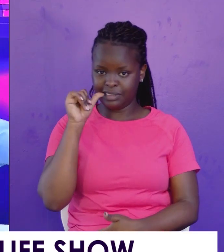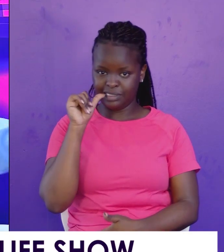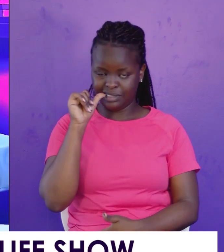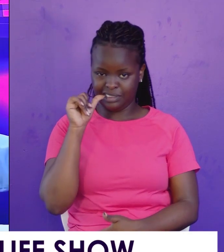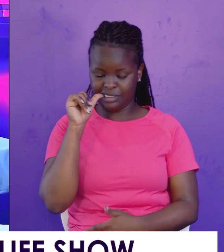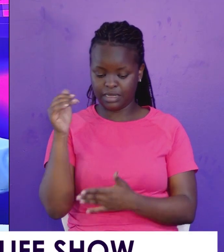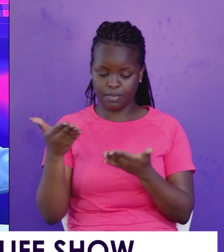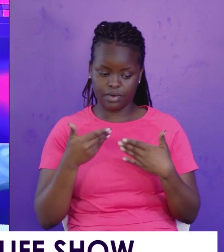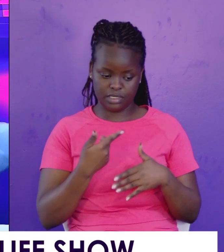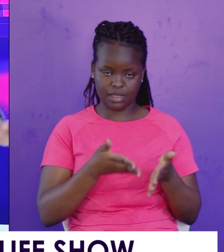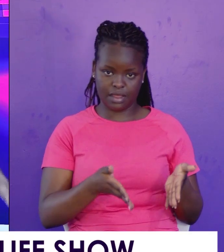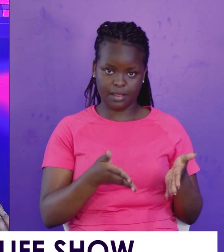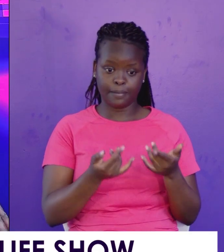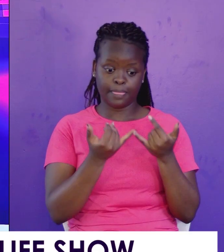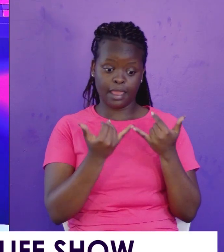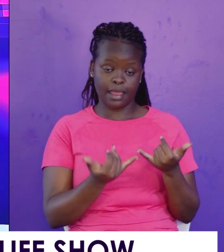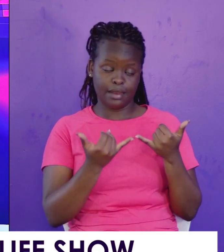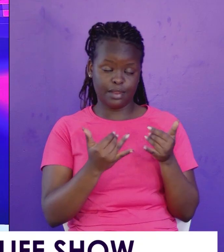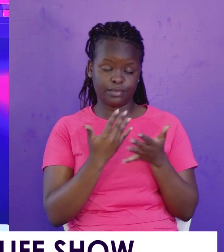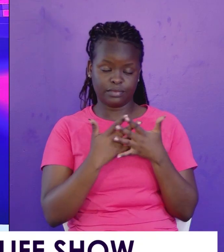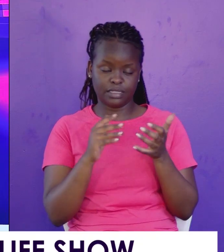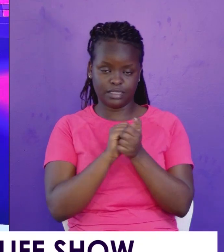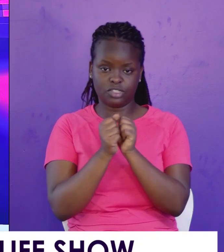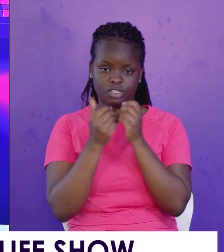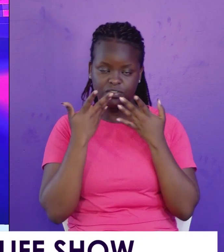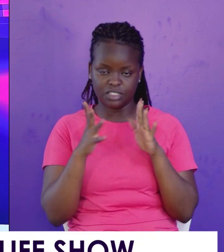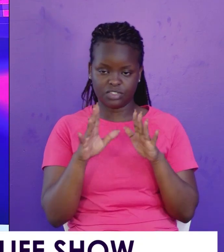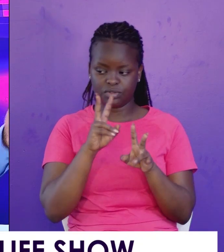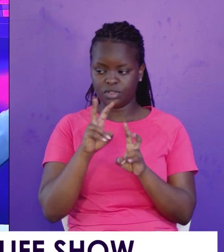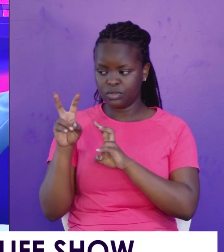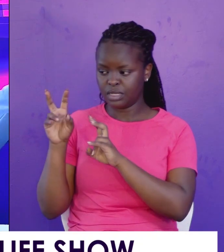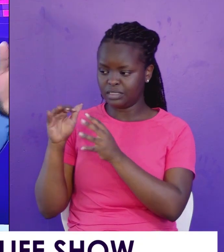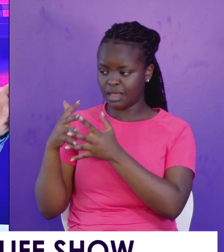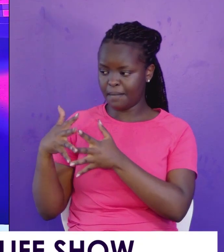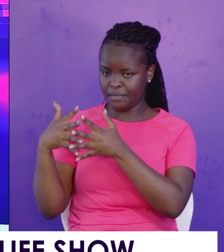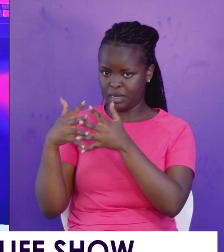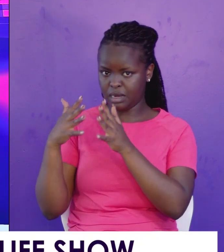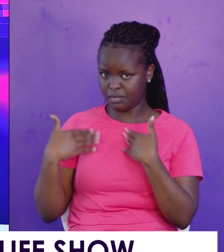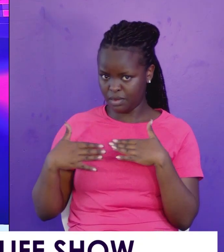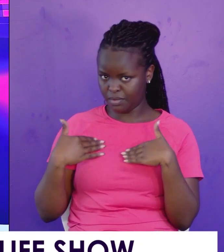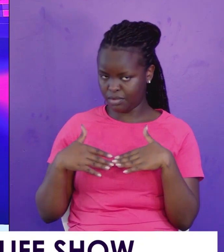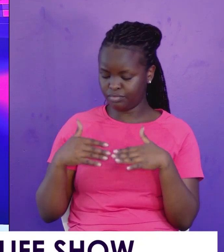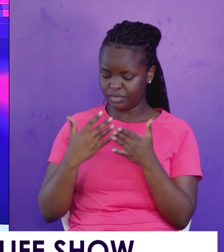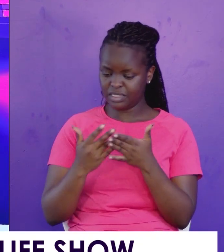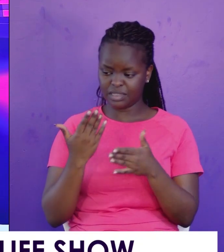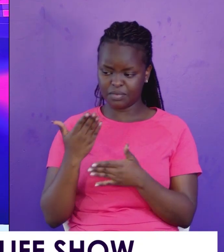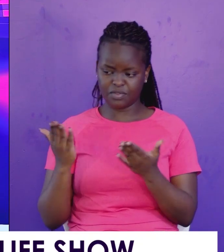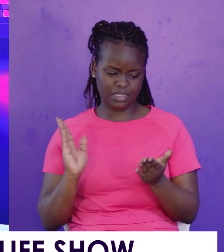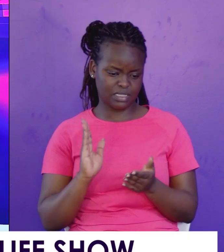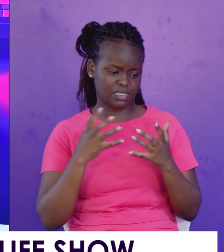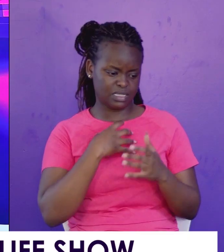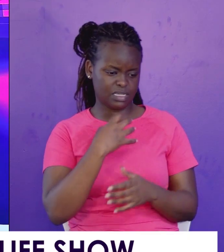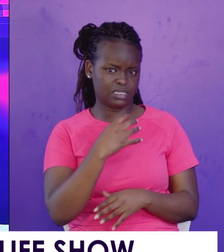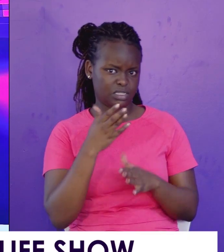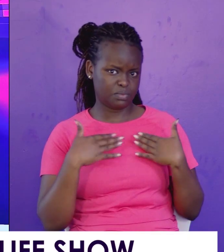brought here. But then now, things changed. You look at Americans and you will look at some of these rich people. You look